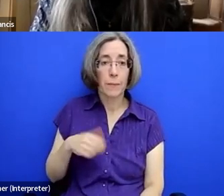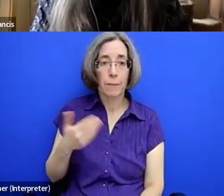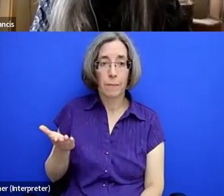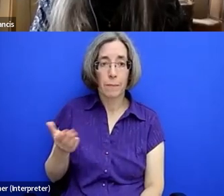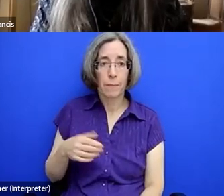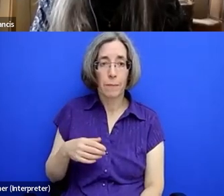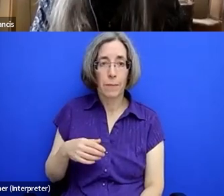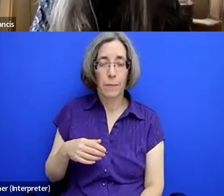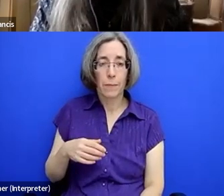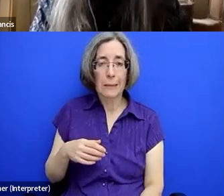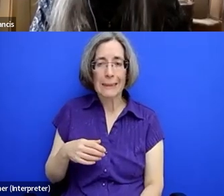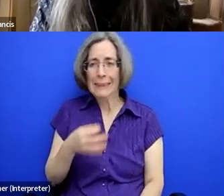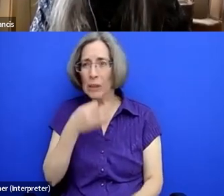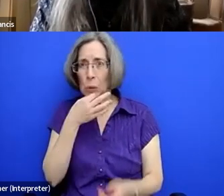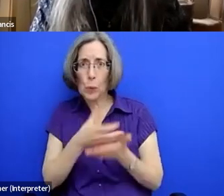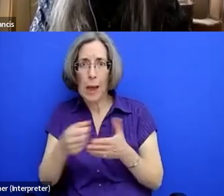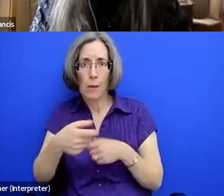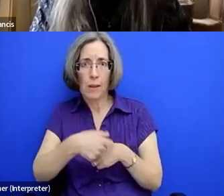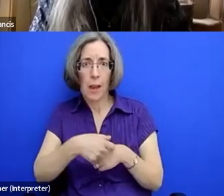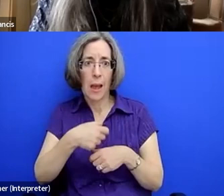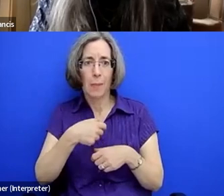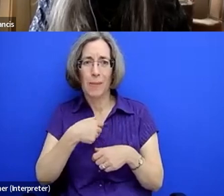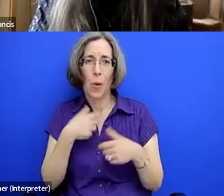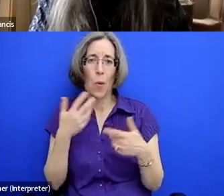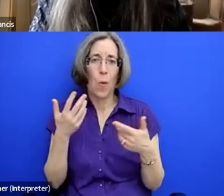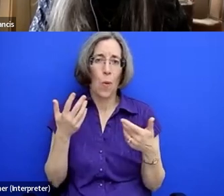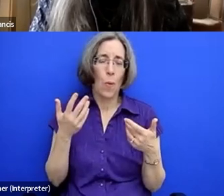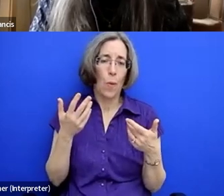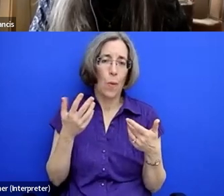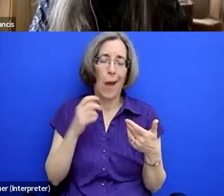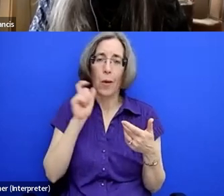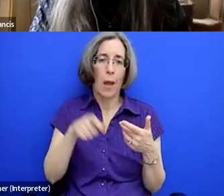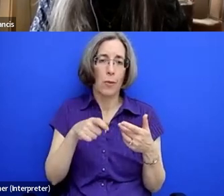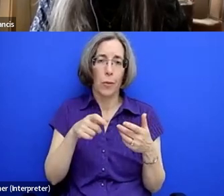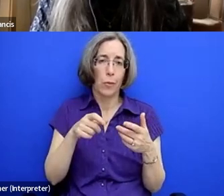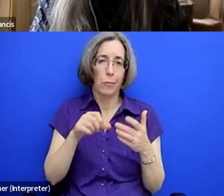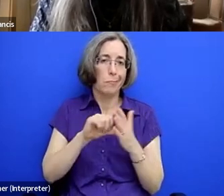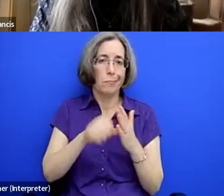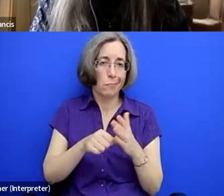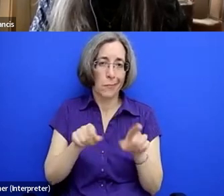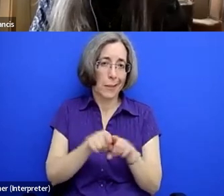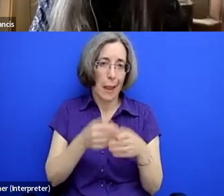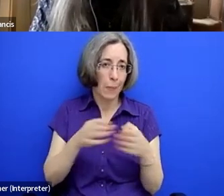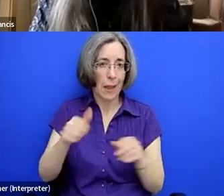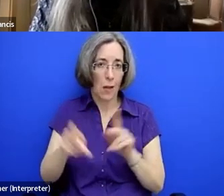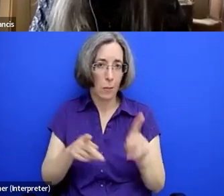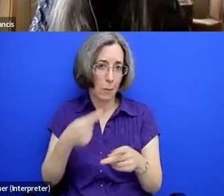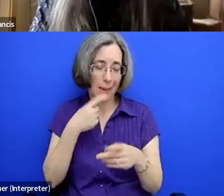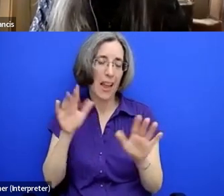We're starting to run out of time, so I think I'll just, rather than reiterating a valuable point, I'll step back and let the conversation keep moving.